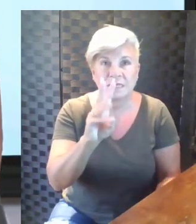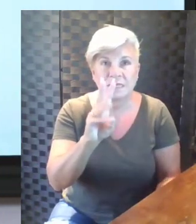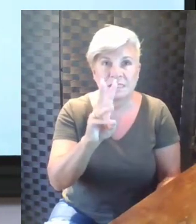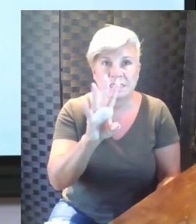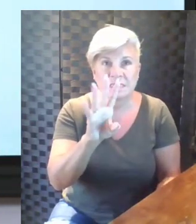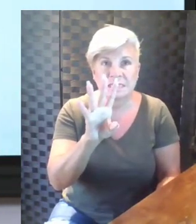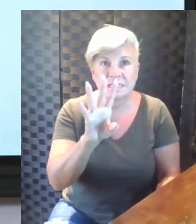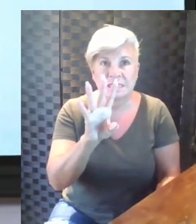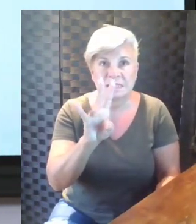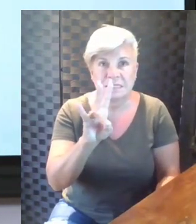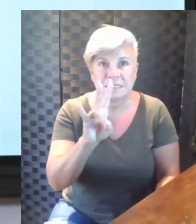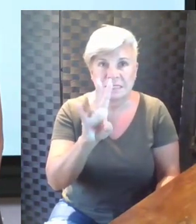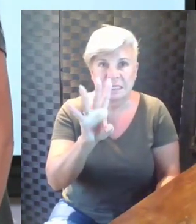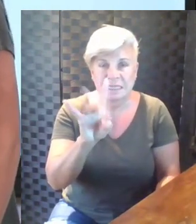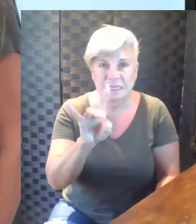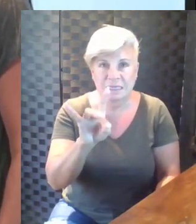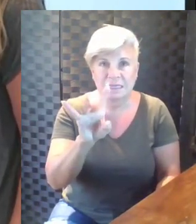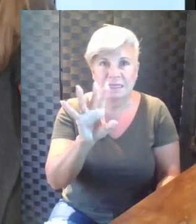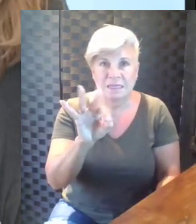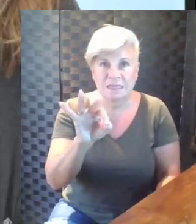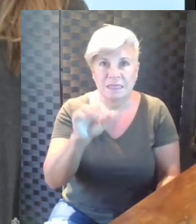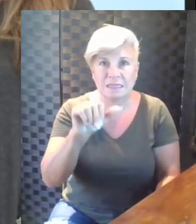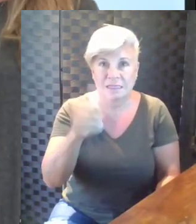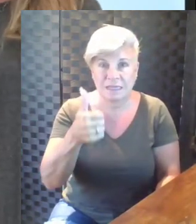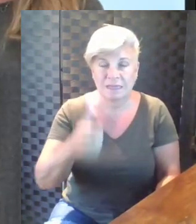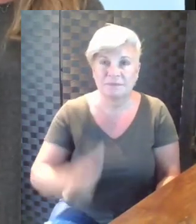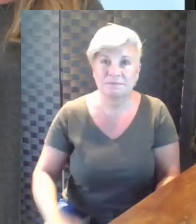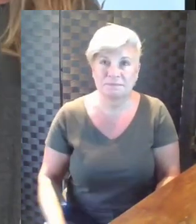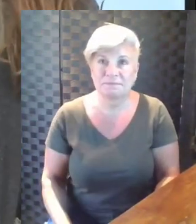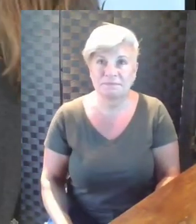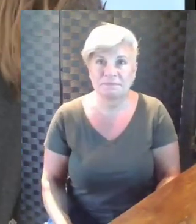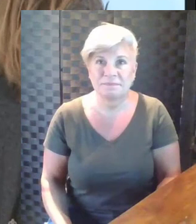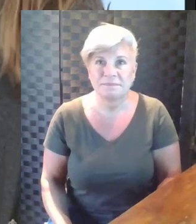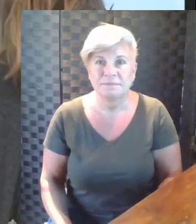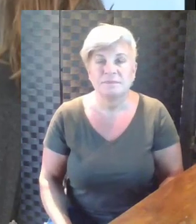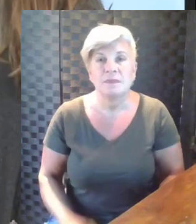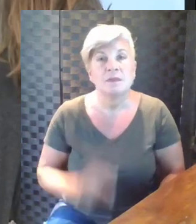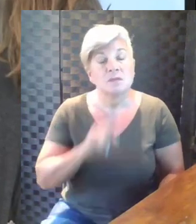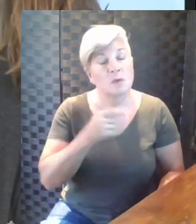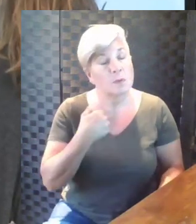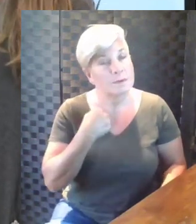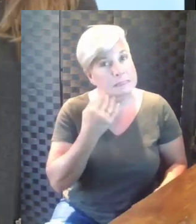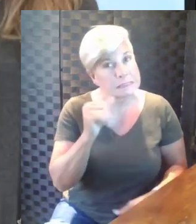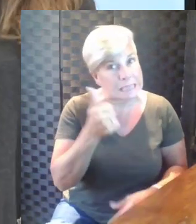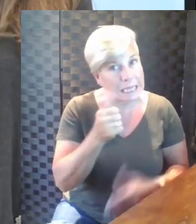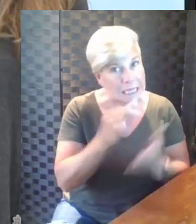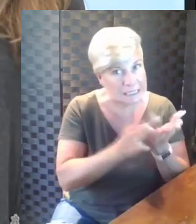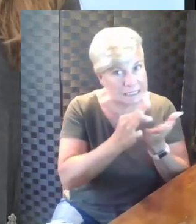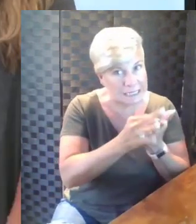5, 6, 7, 8, 9, 10. So there are 10